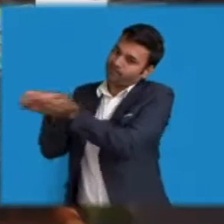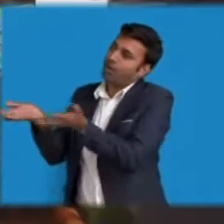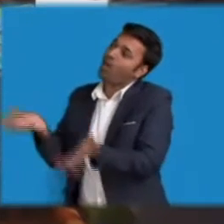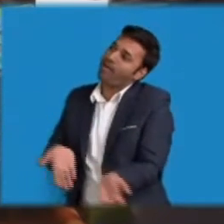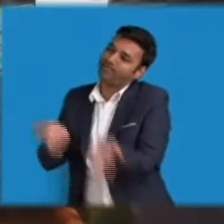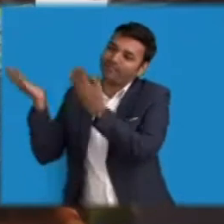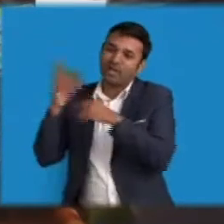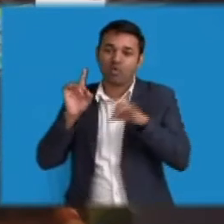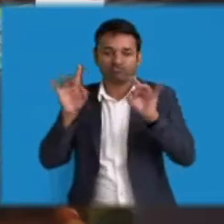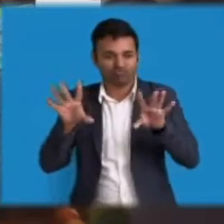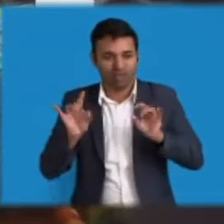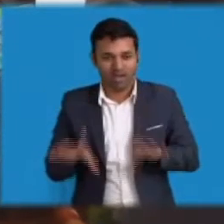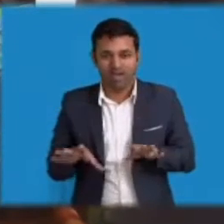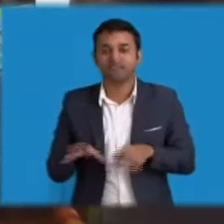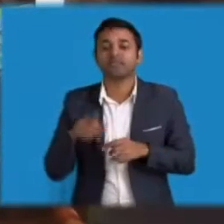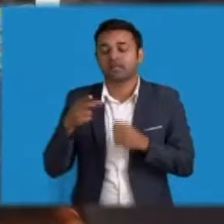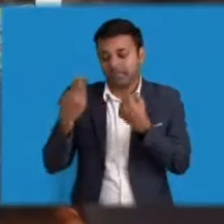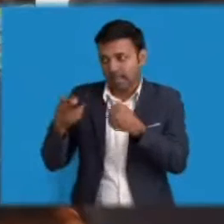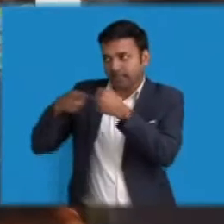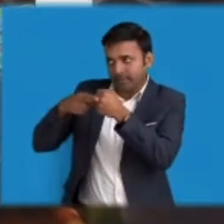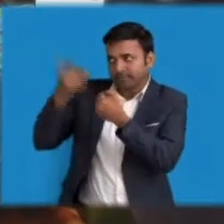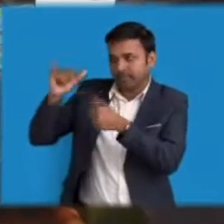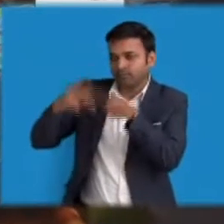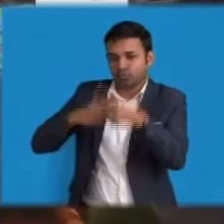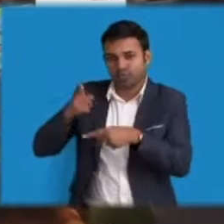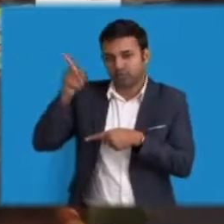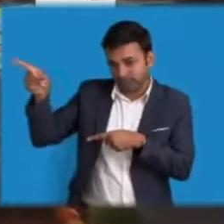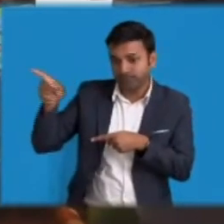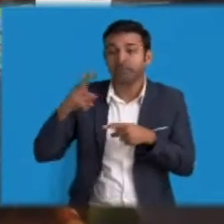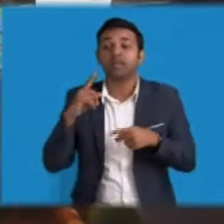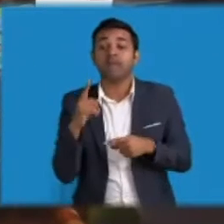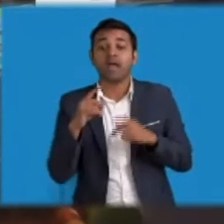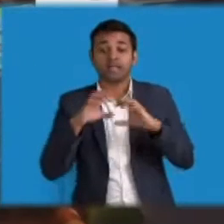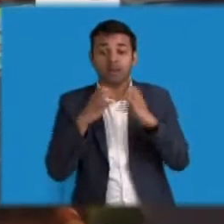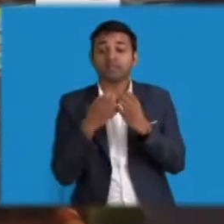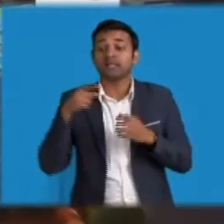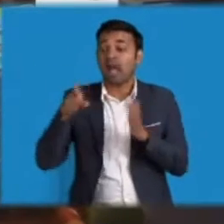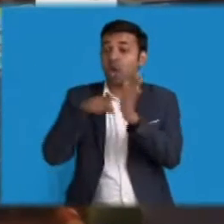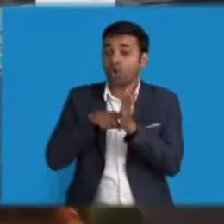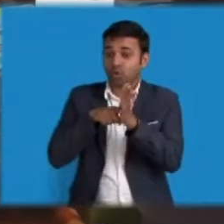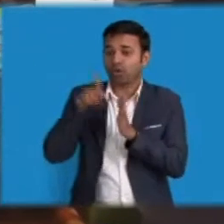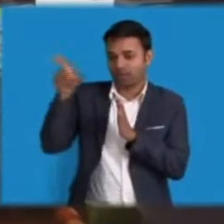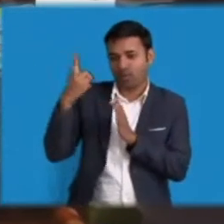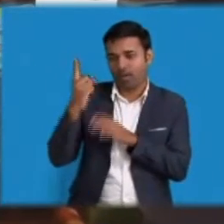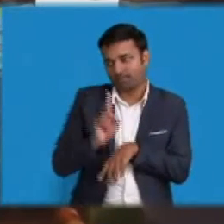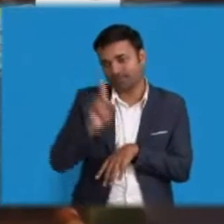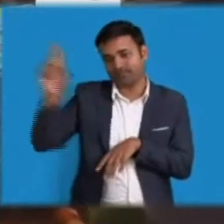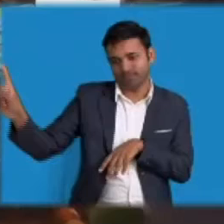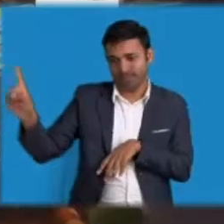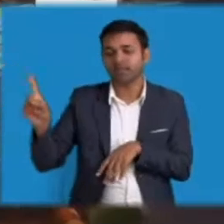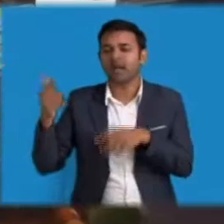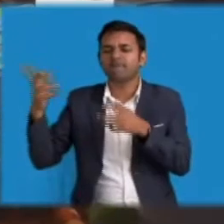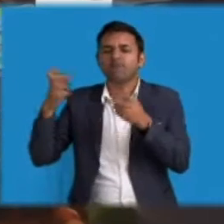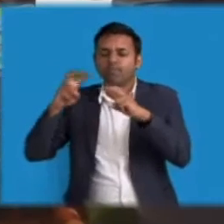for refit until December. The RFNS Lutoga is awaiting safety and structural survey next month.